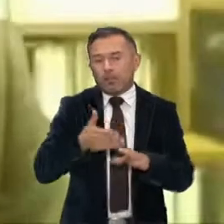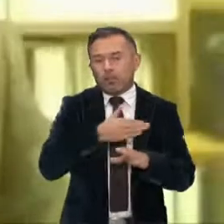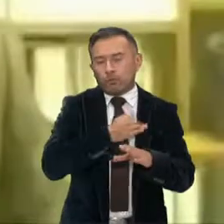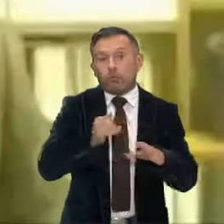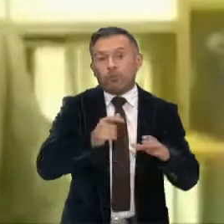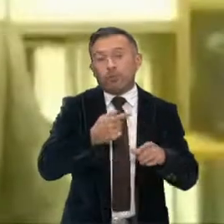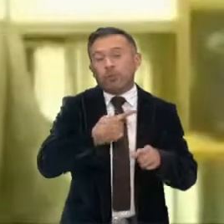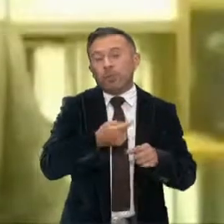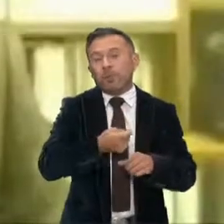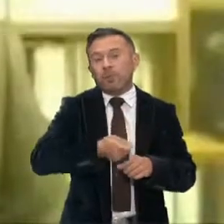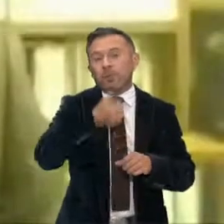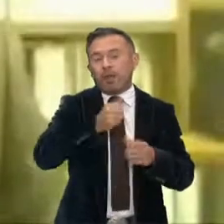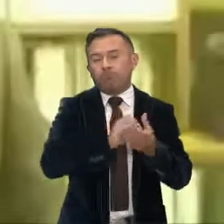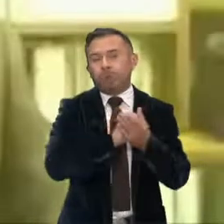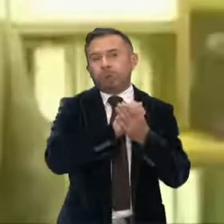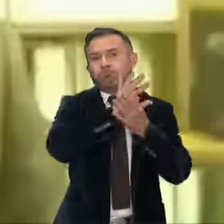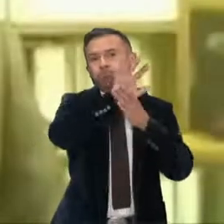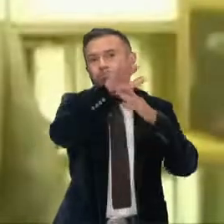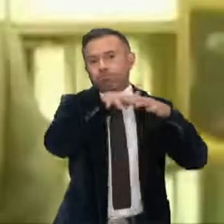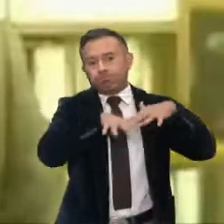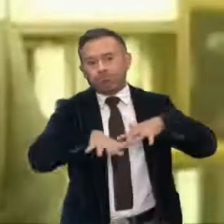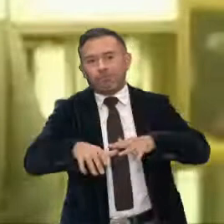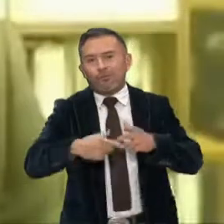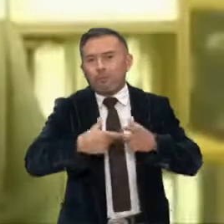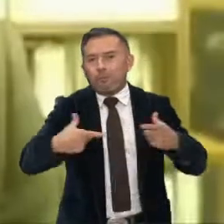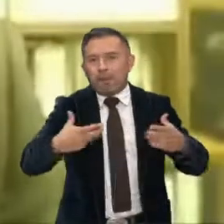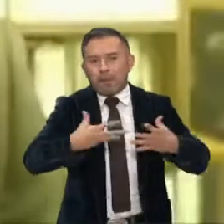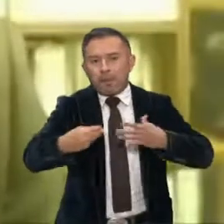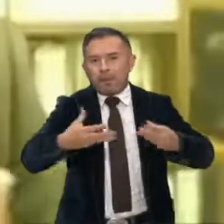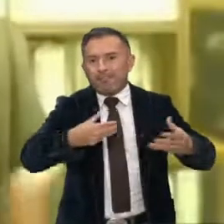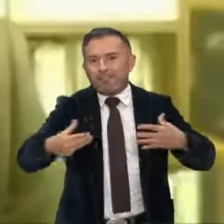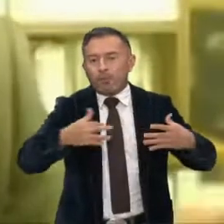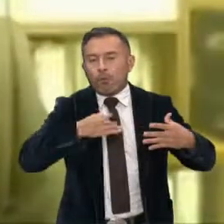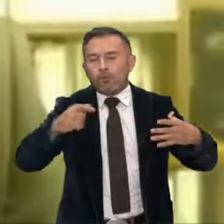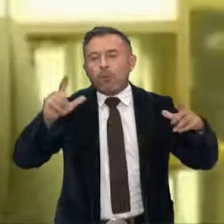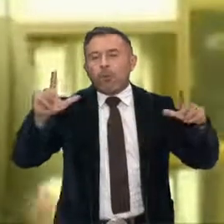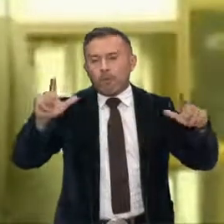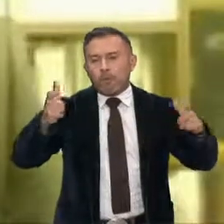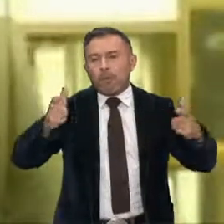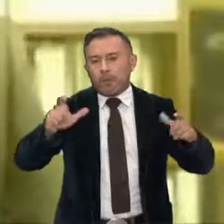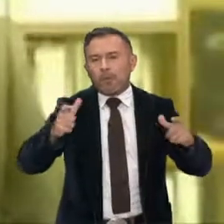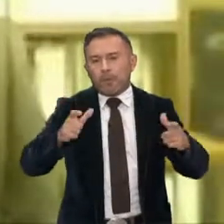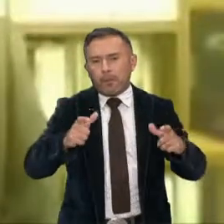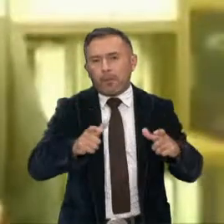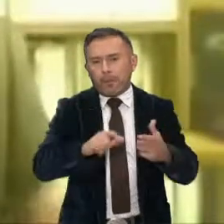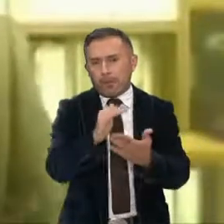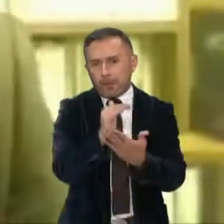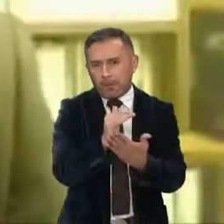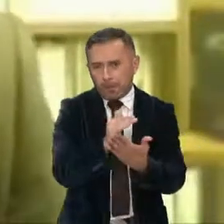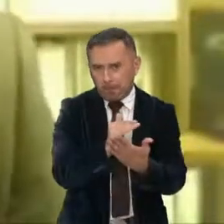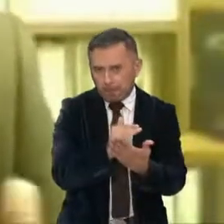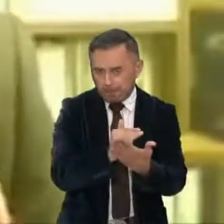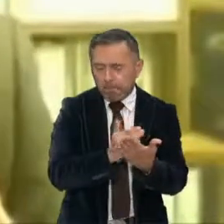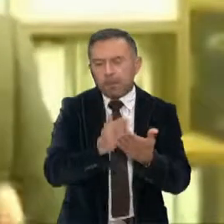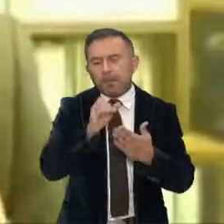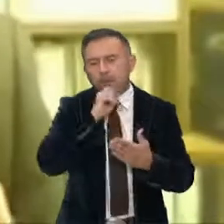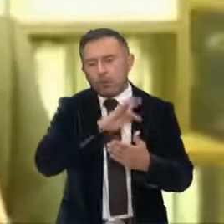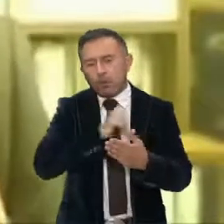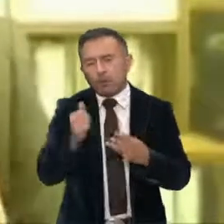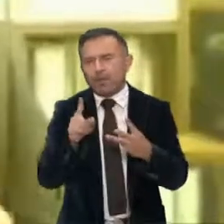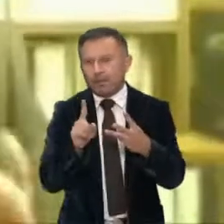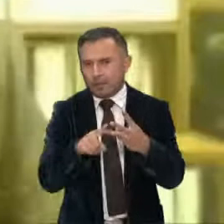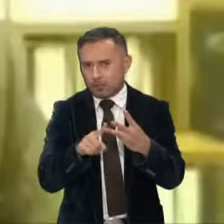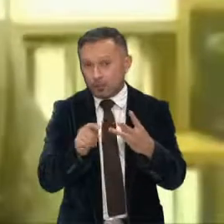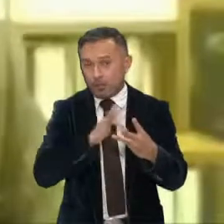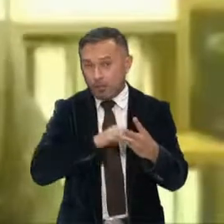also in a phase which was decreasing the first wave of the pandemics. And I would like to highlight the third element,